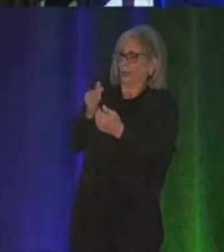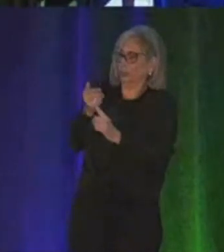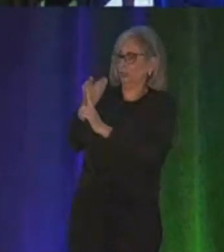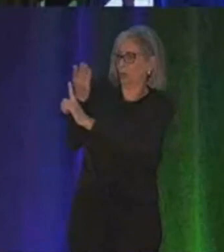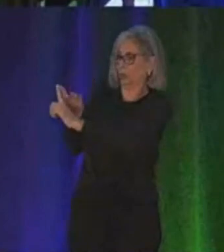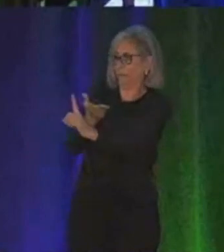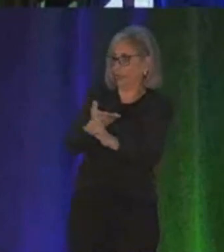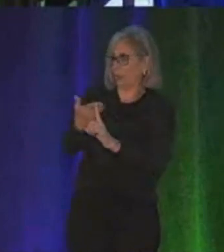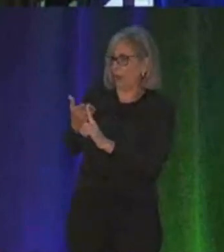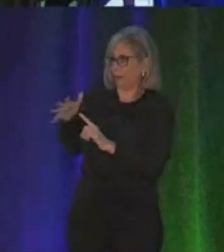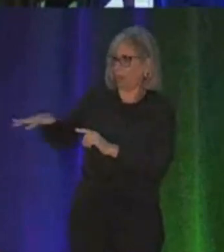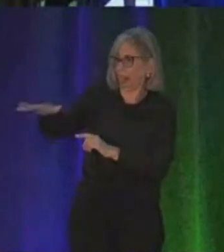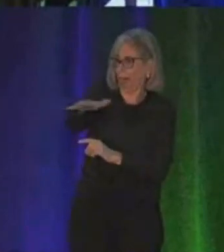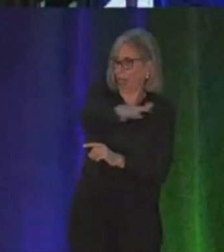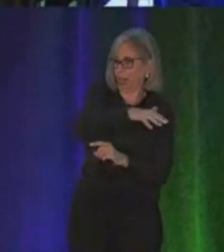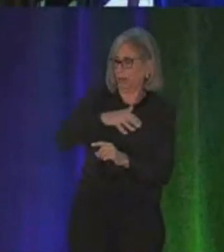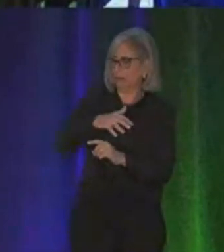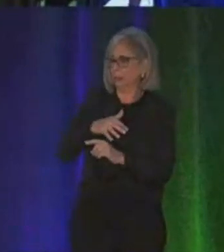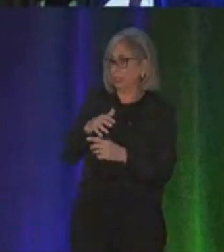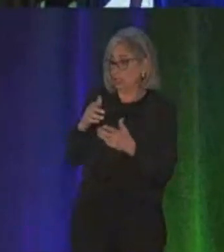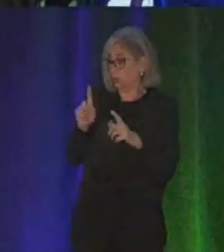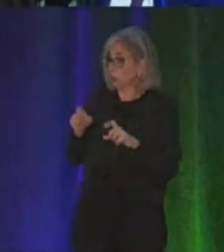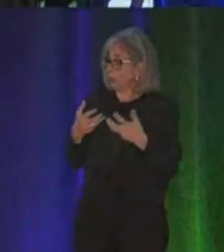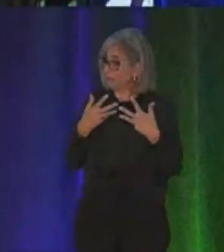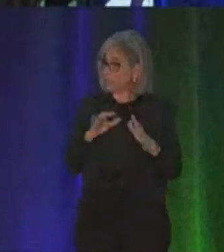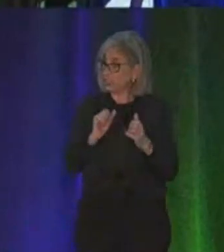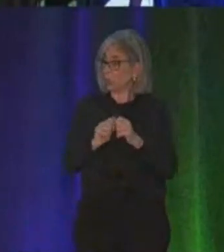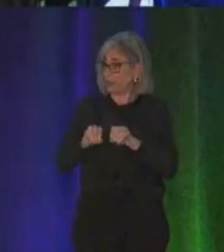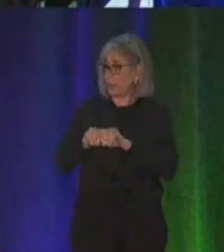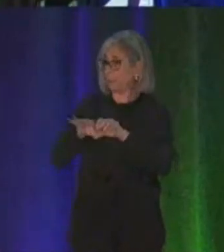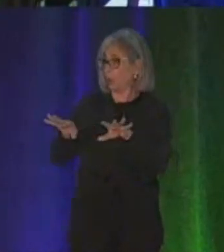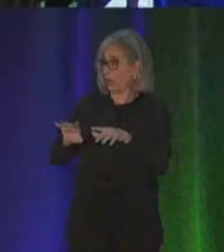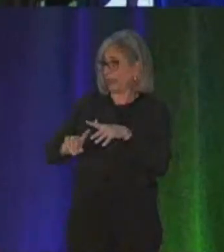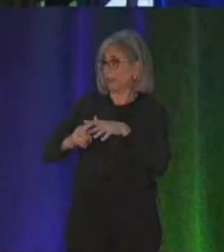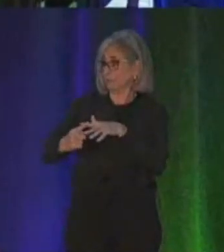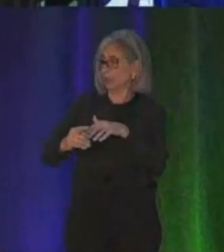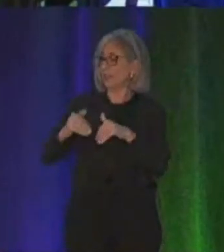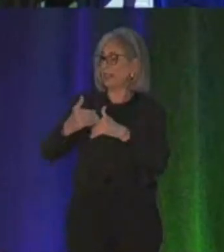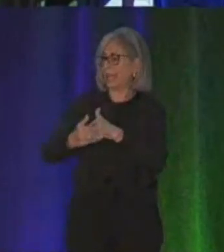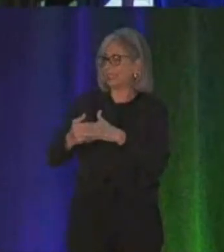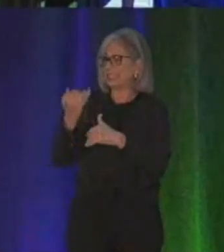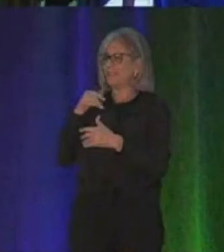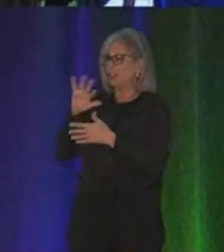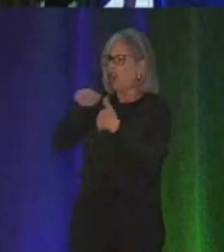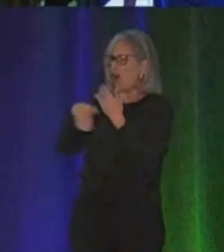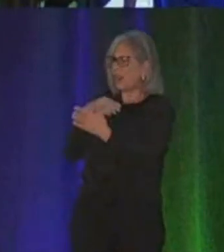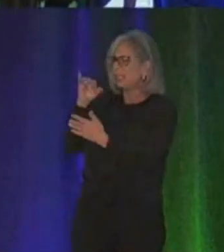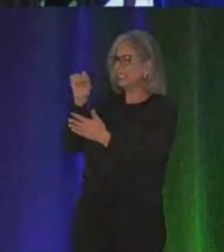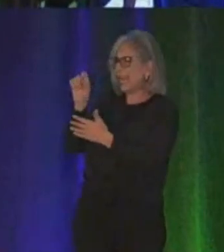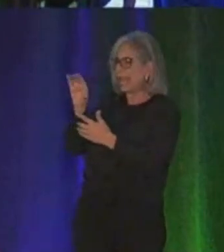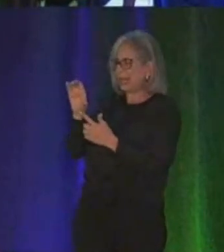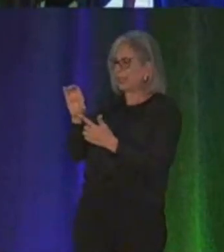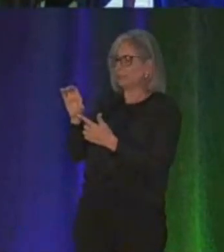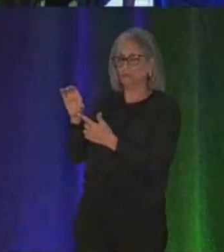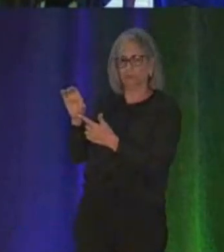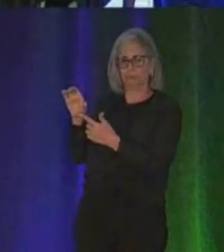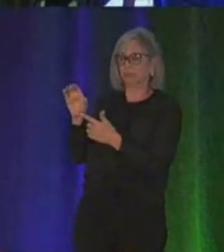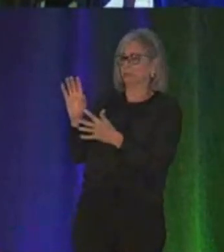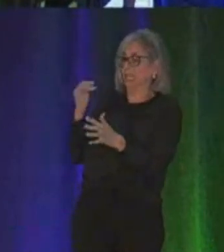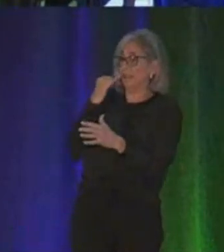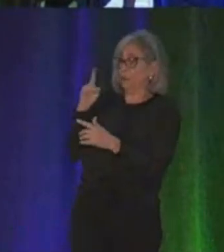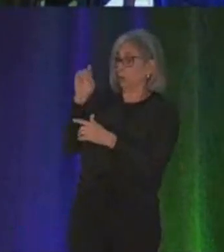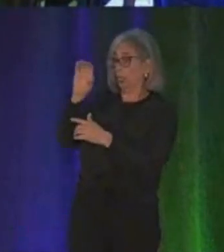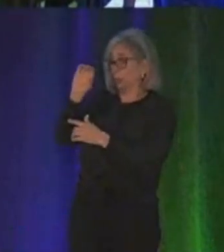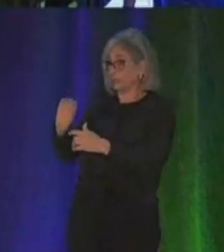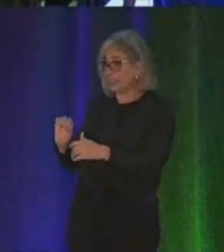And at this point, you could be done with deploying your Next.js app if it's all static, right? If every single page of your Next.js app is